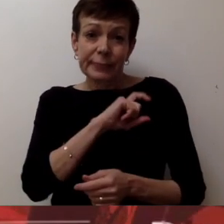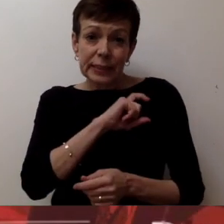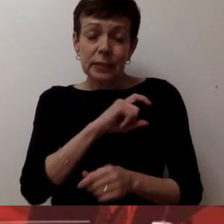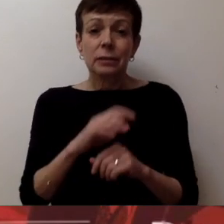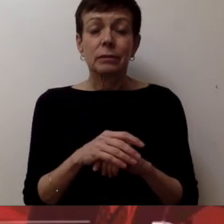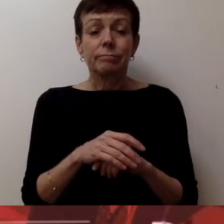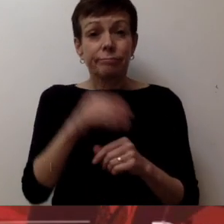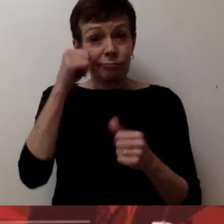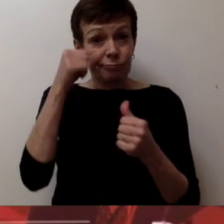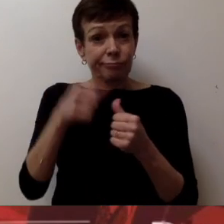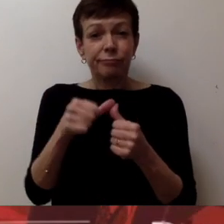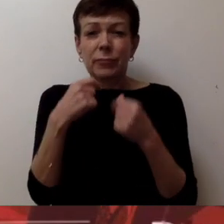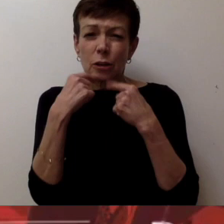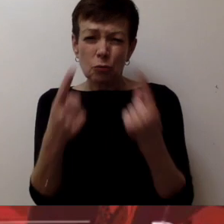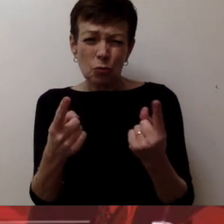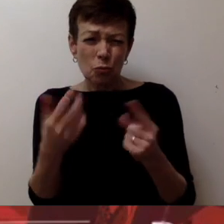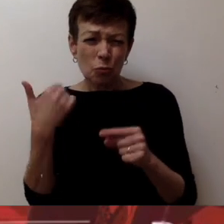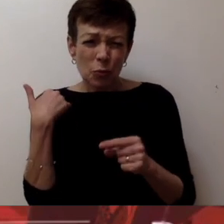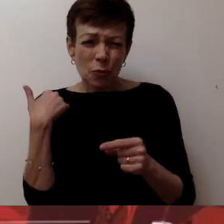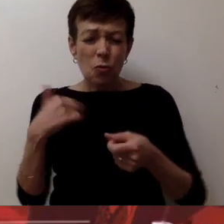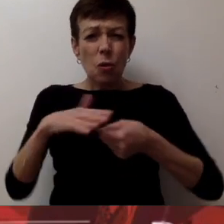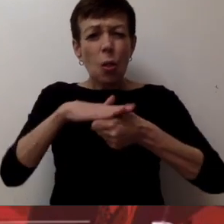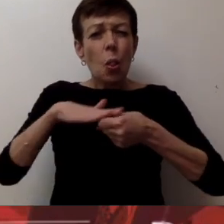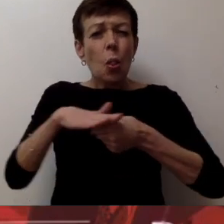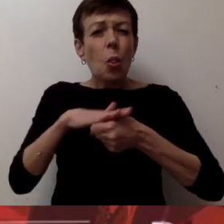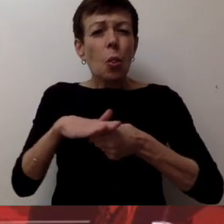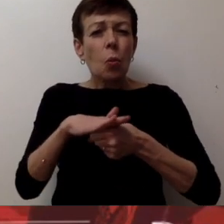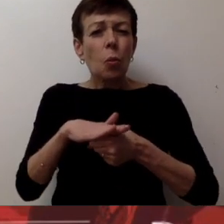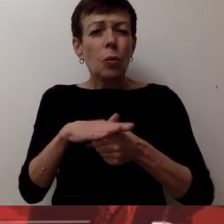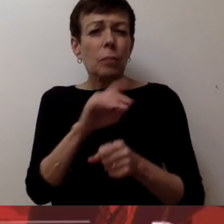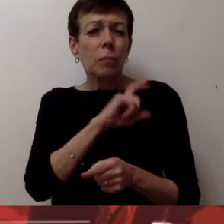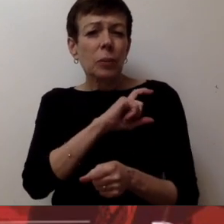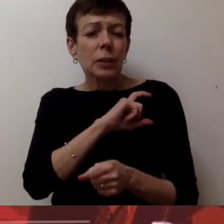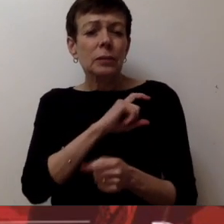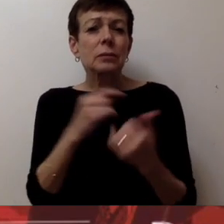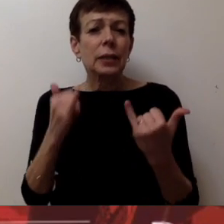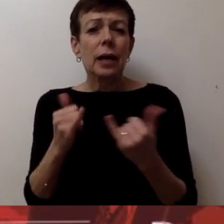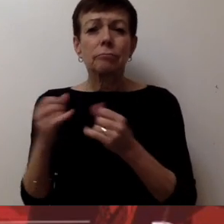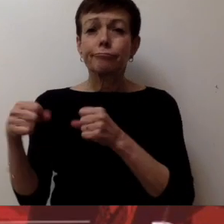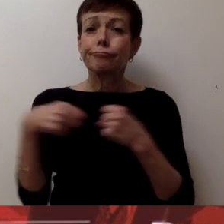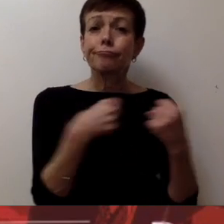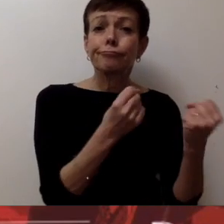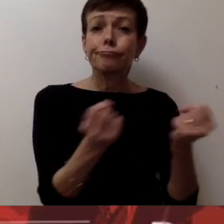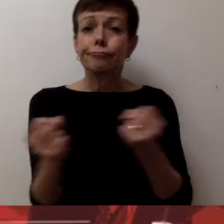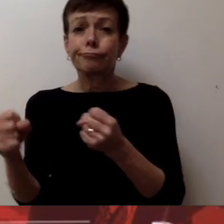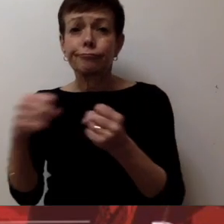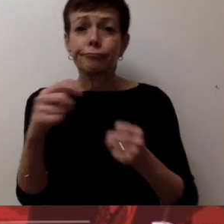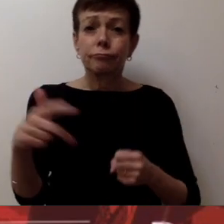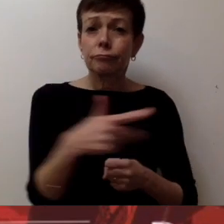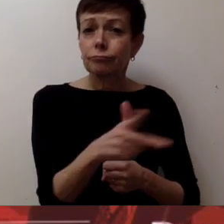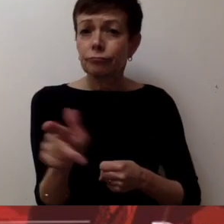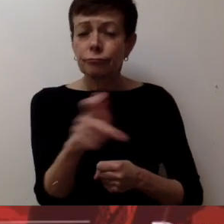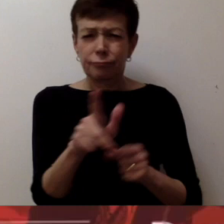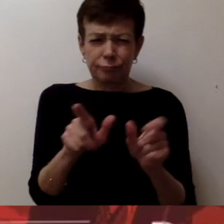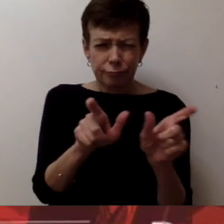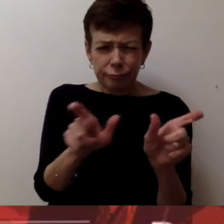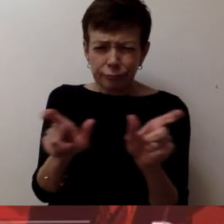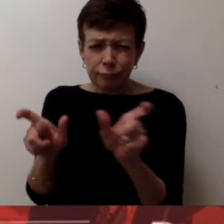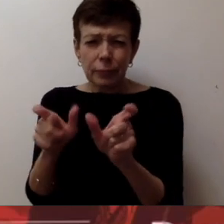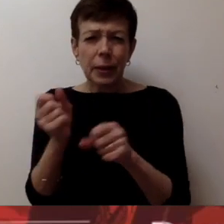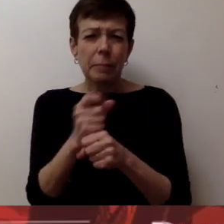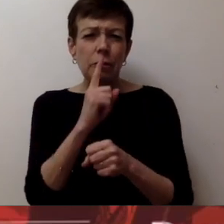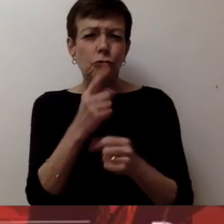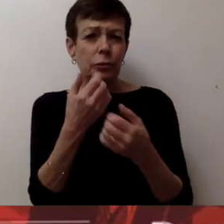our local police continue to do proactive patrols throughout our community in order to uphold the safety of all Red